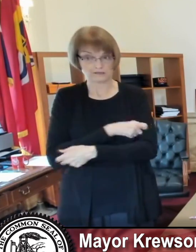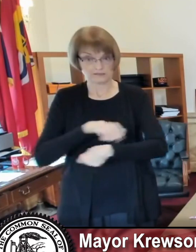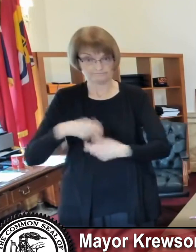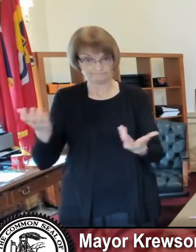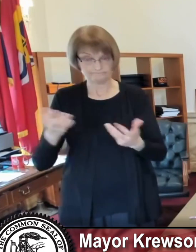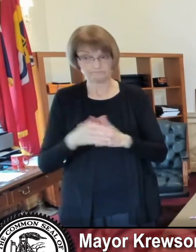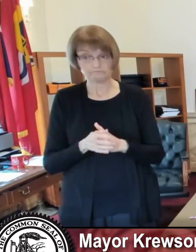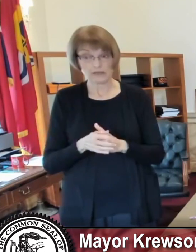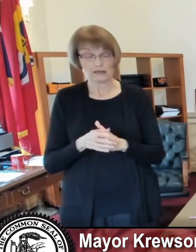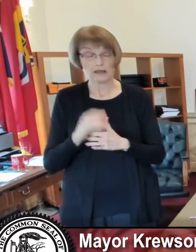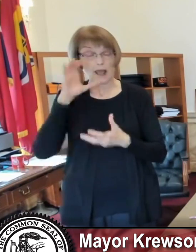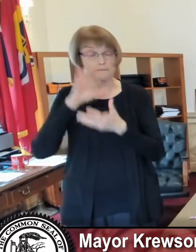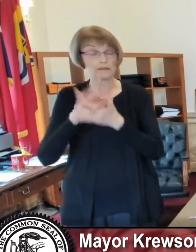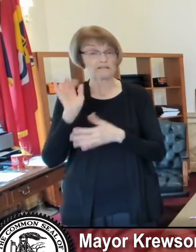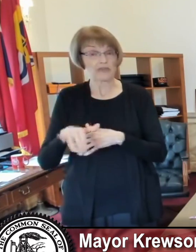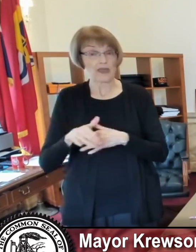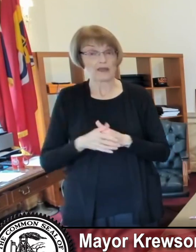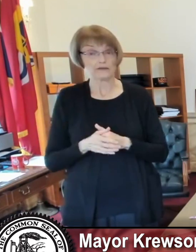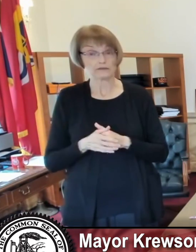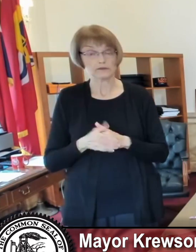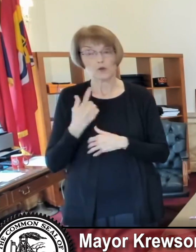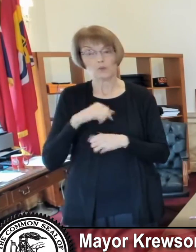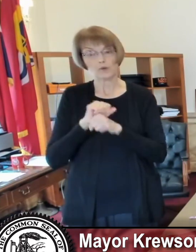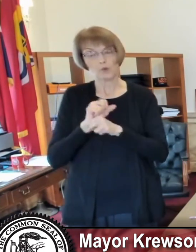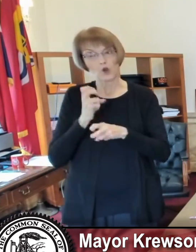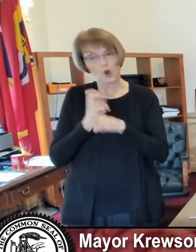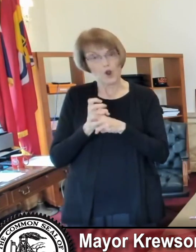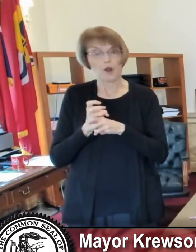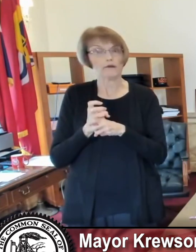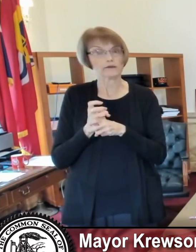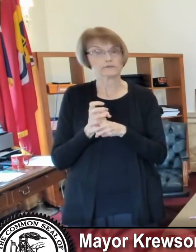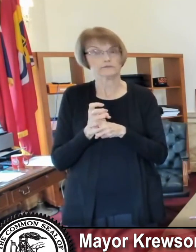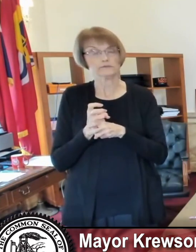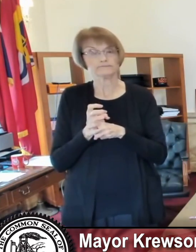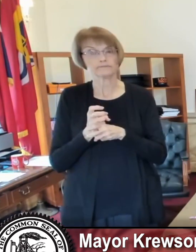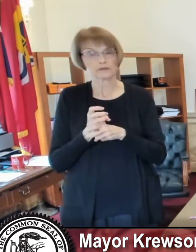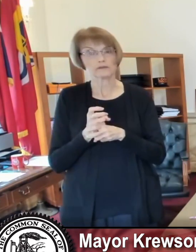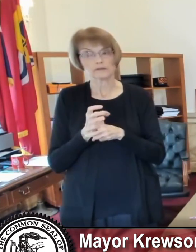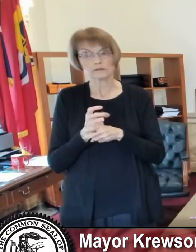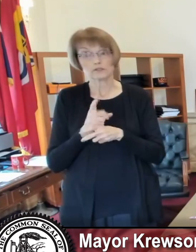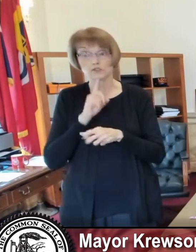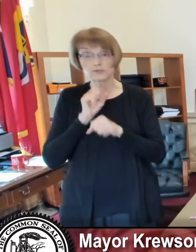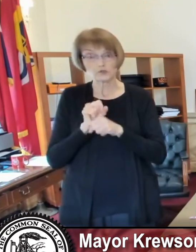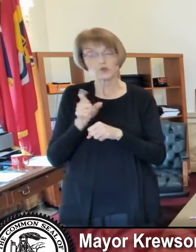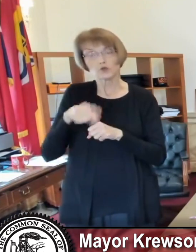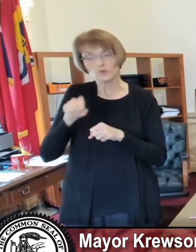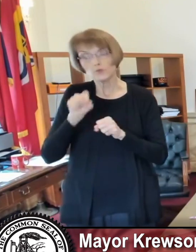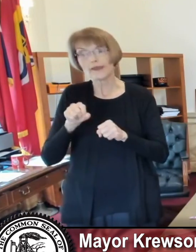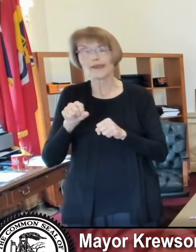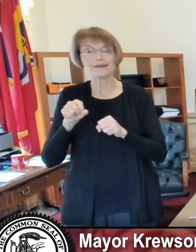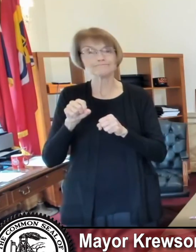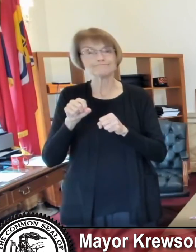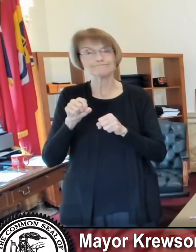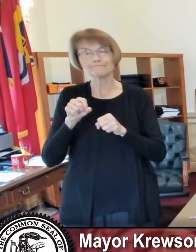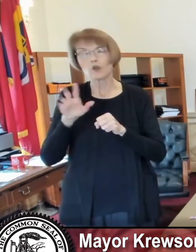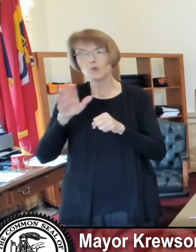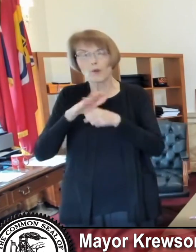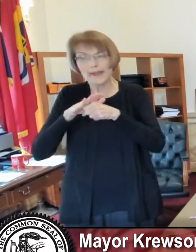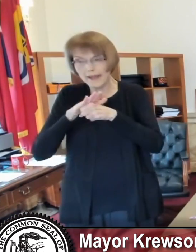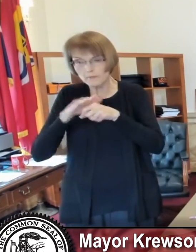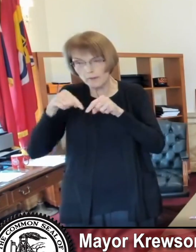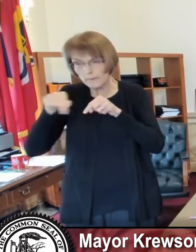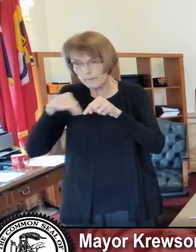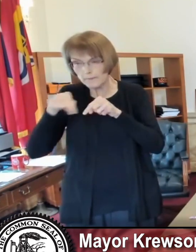required outdoors if you're within 6 feet of another person. So Denise has signed up for the